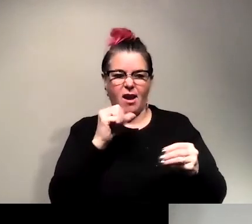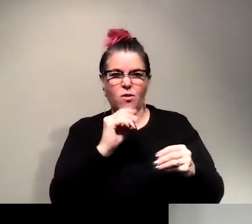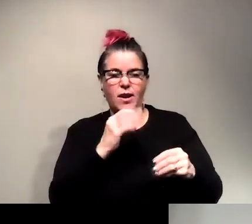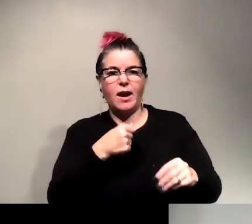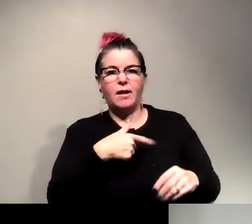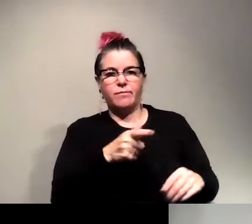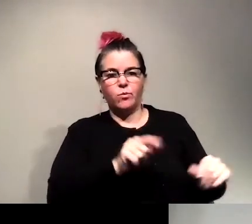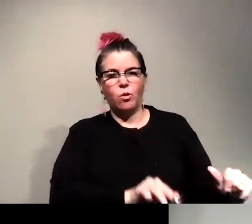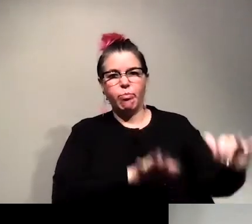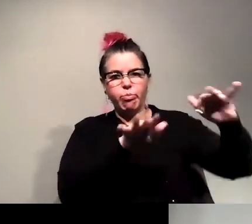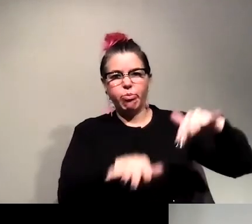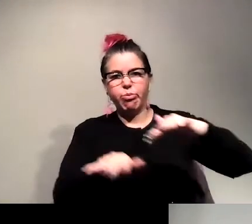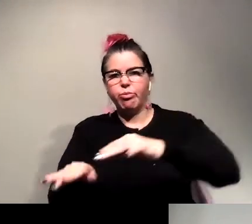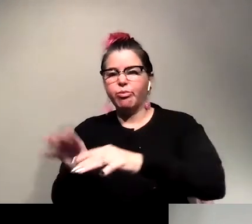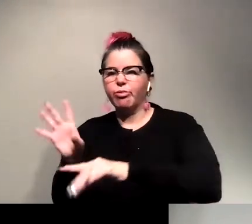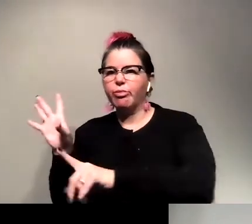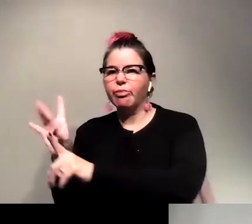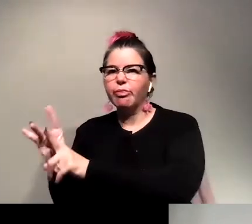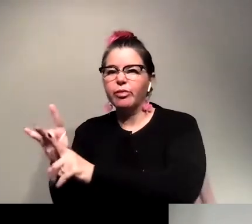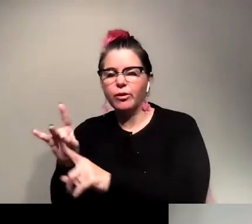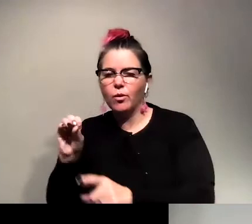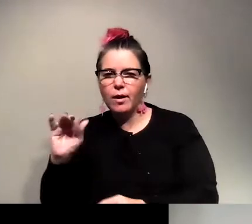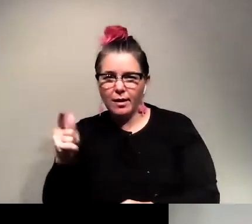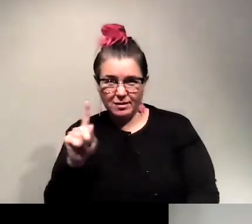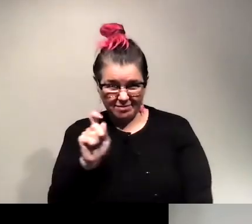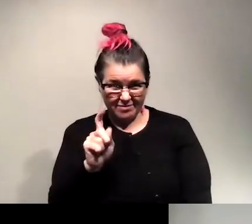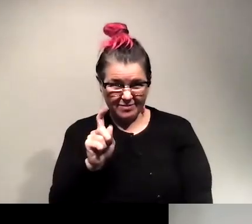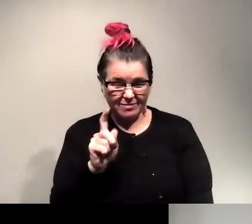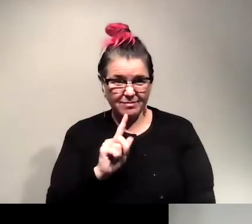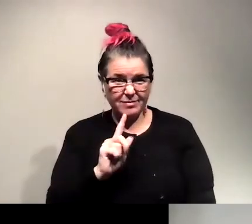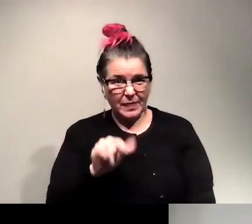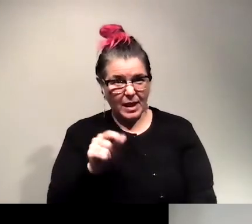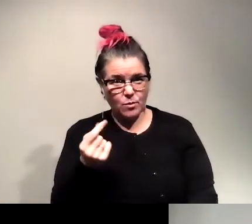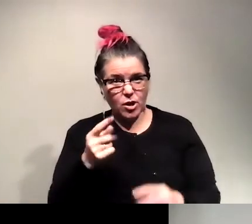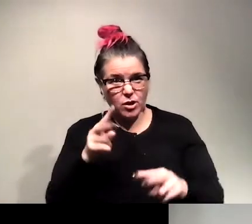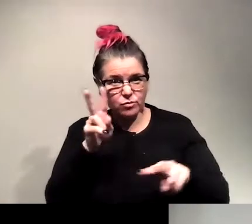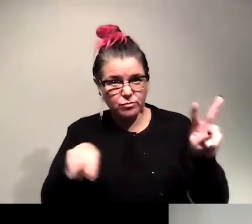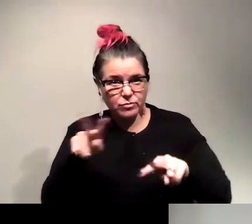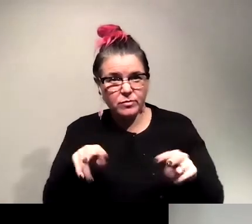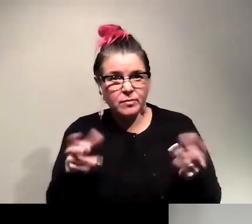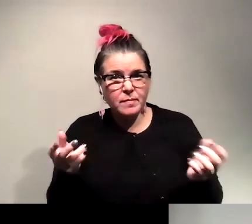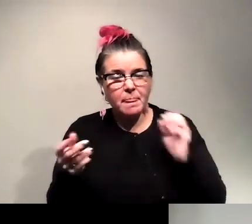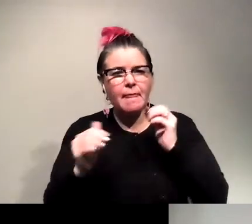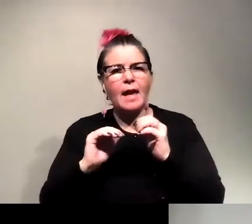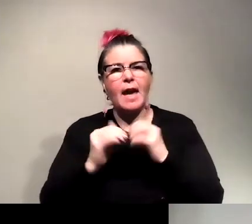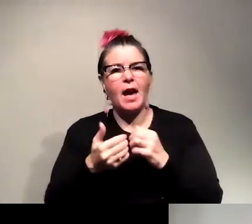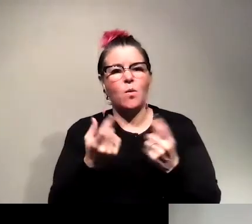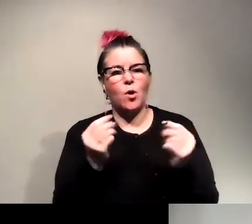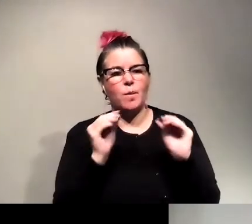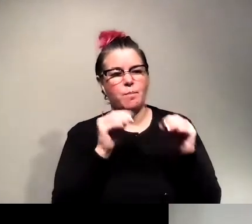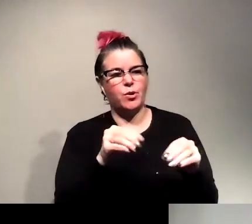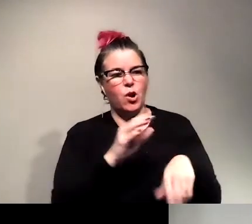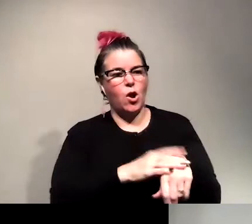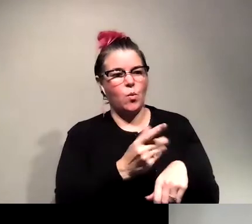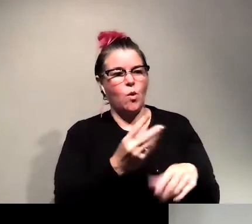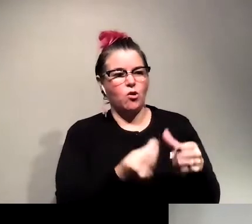like, goes right over to the organic farm. Is that the kind of thing that you're looking at? Like, how the stuff that you put on one crop just kind of,